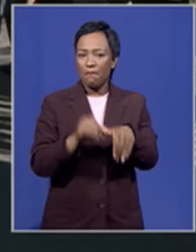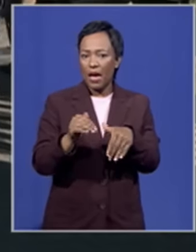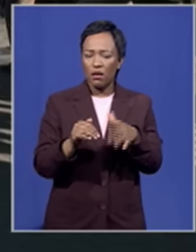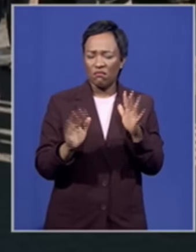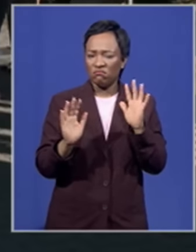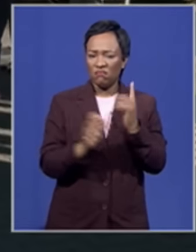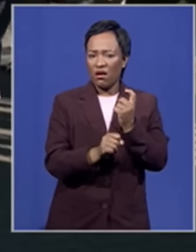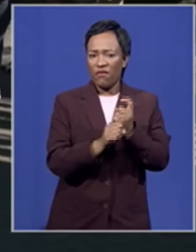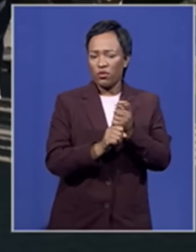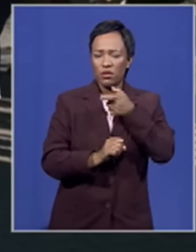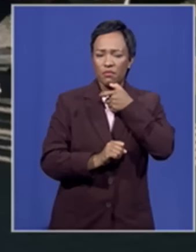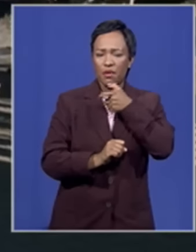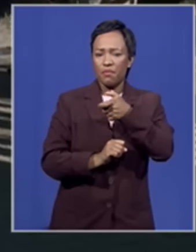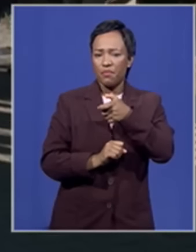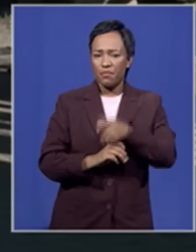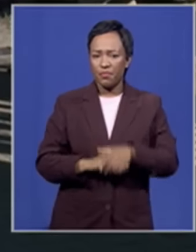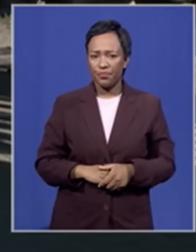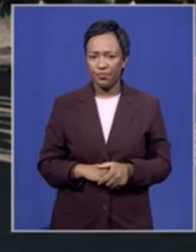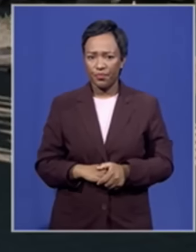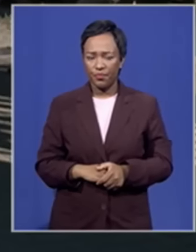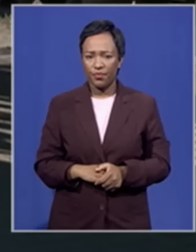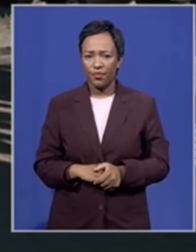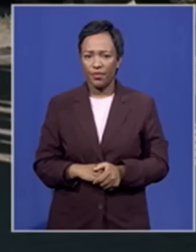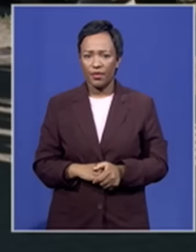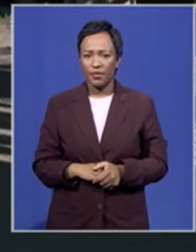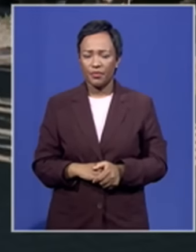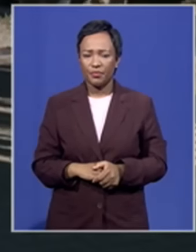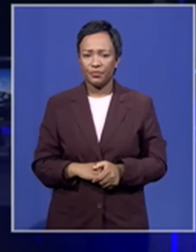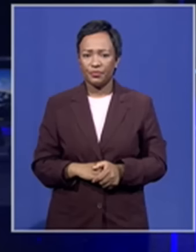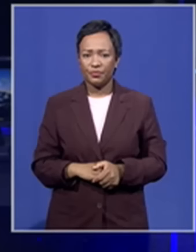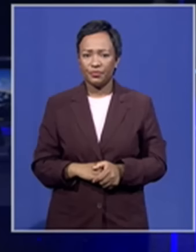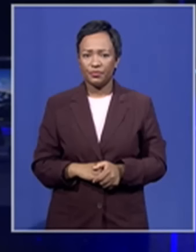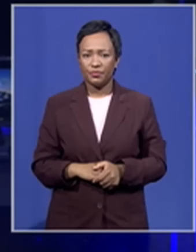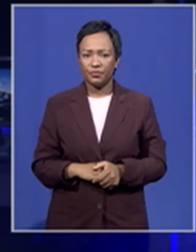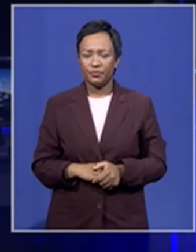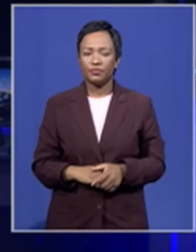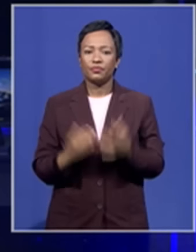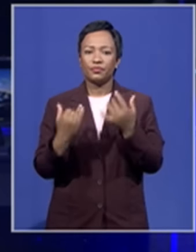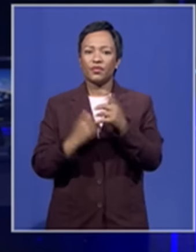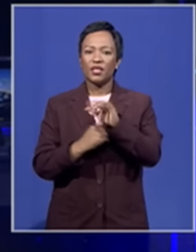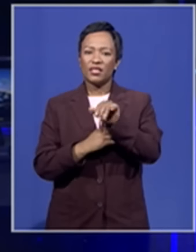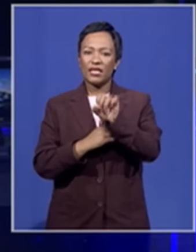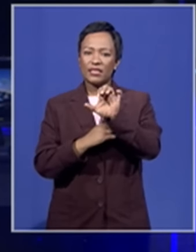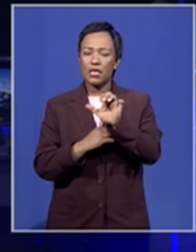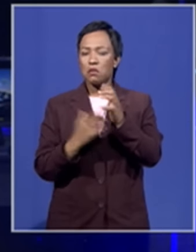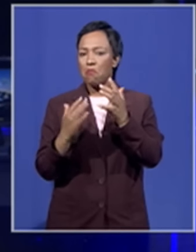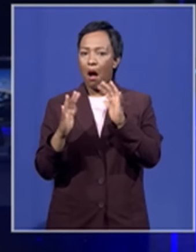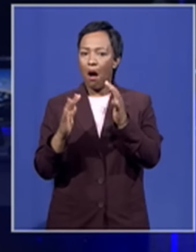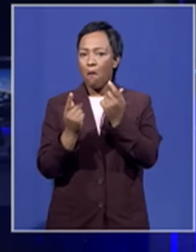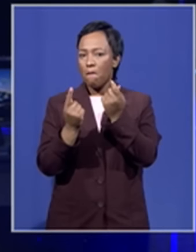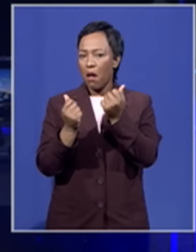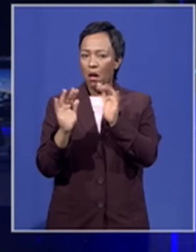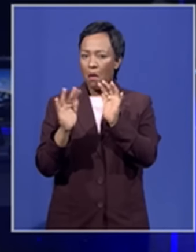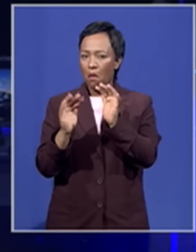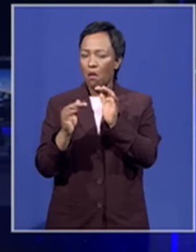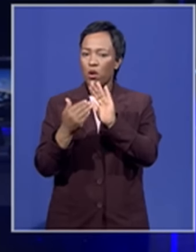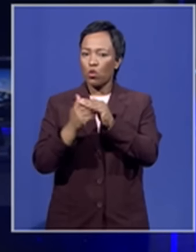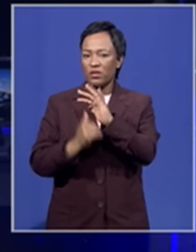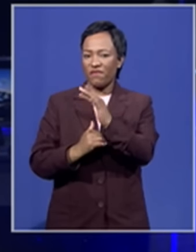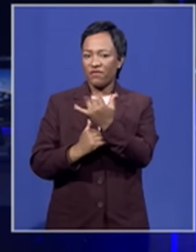tshwaela. Tebogo Msimanga, dikgang tsa SABC, Kimberley. Jwale ha re bona hore mebaraka e sebeditse jwang ha JC ne ikwala horeng